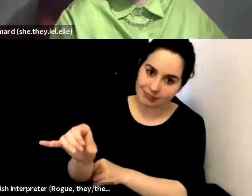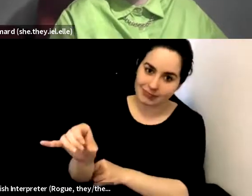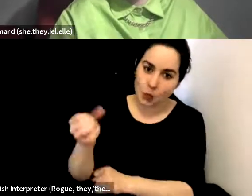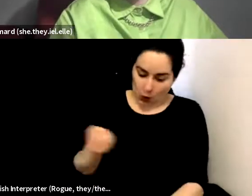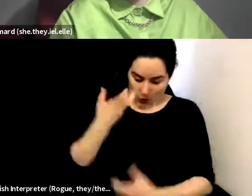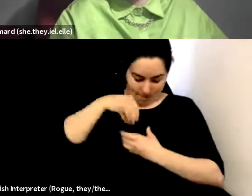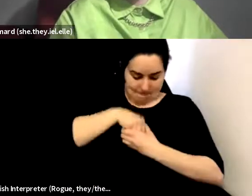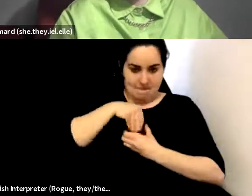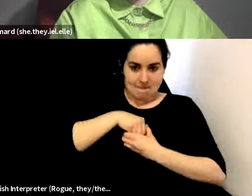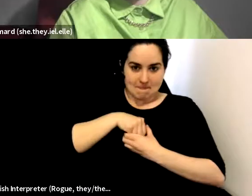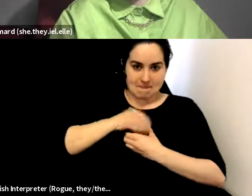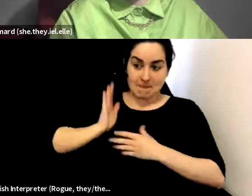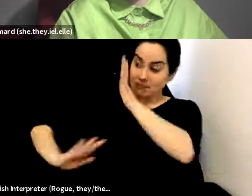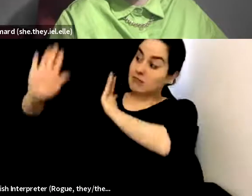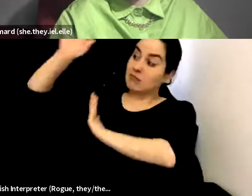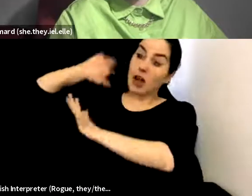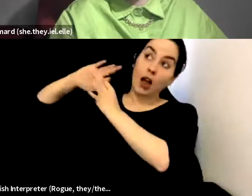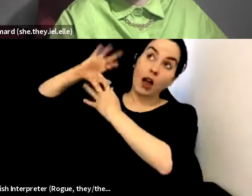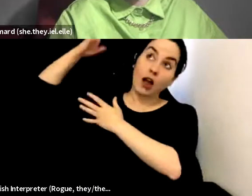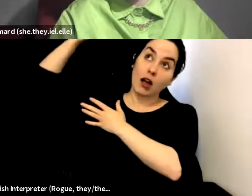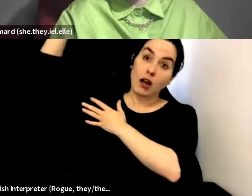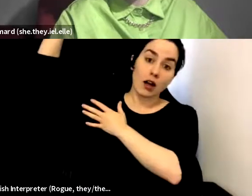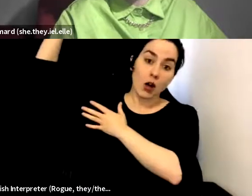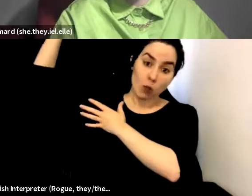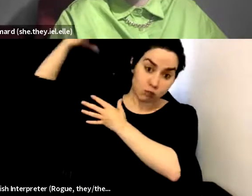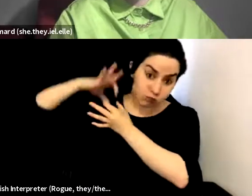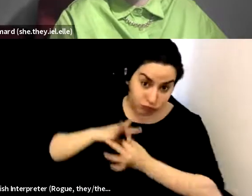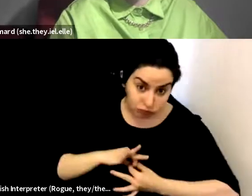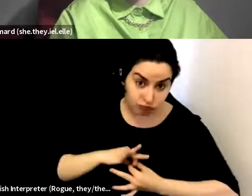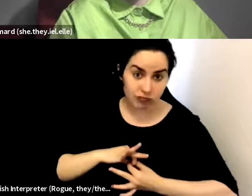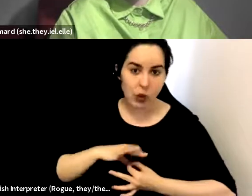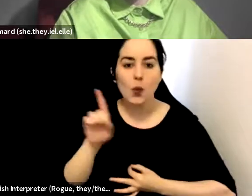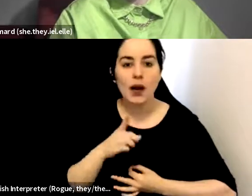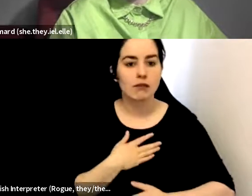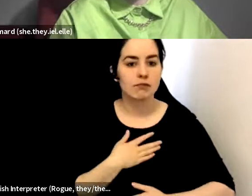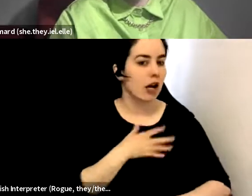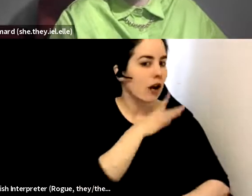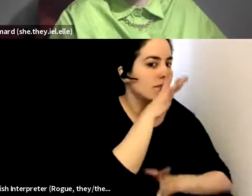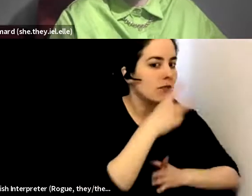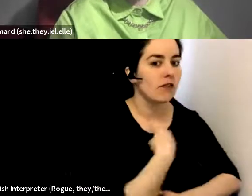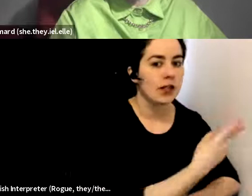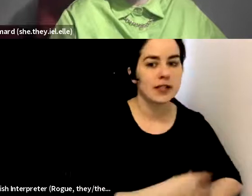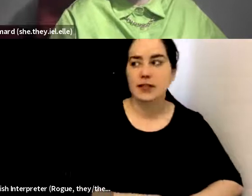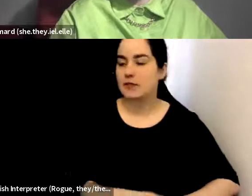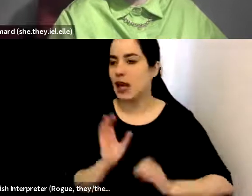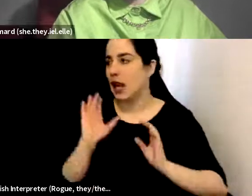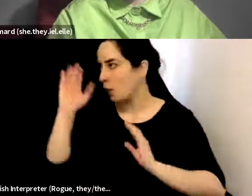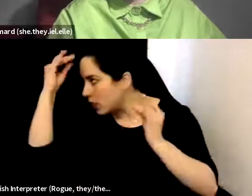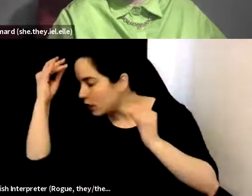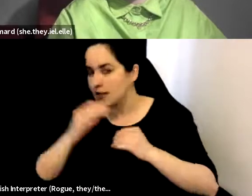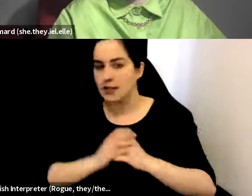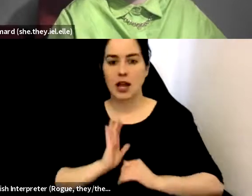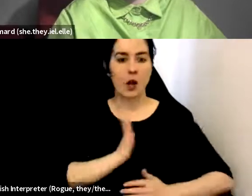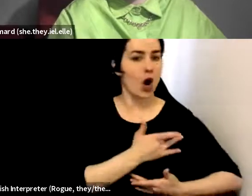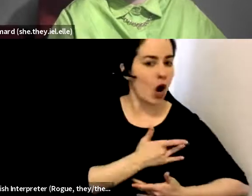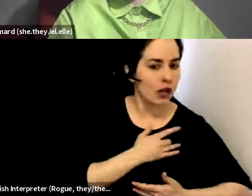in our bodies, and we hold them in our voices and in our inflections and our thoughts and our